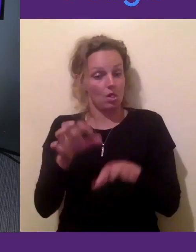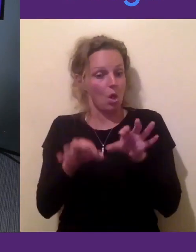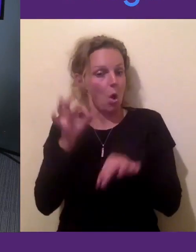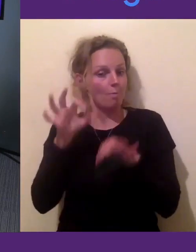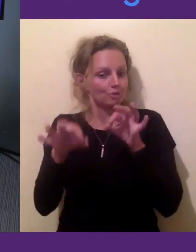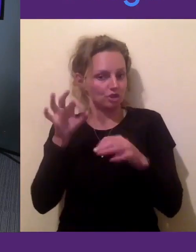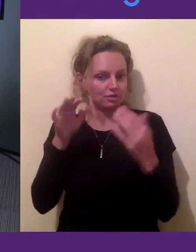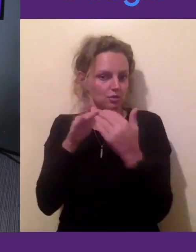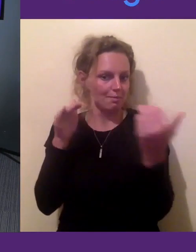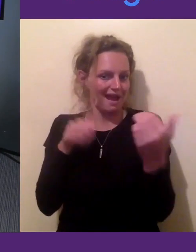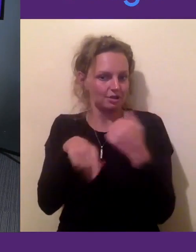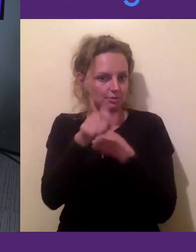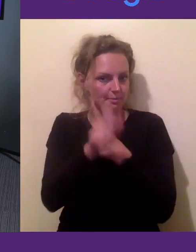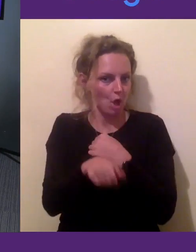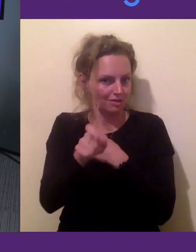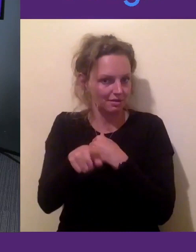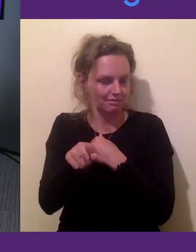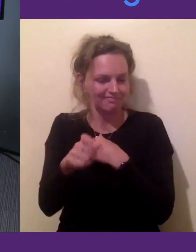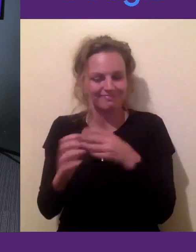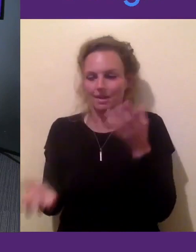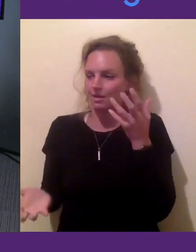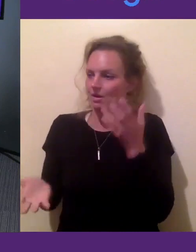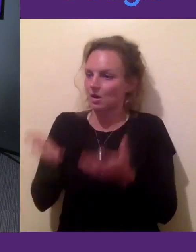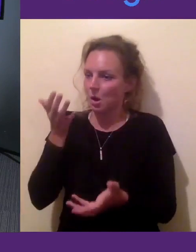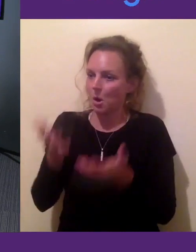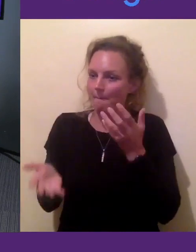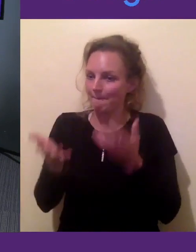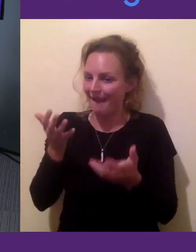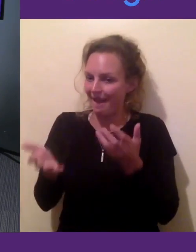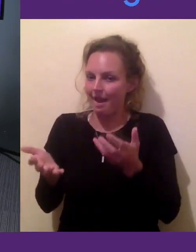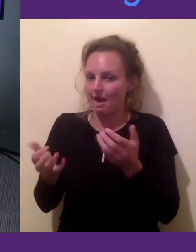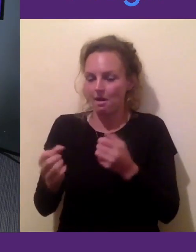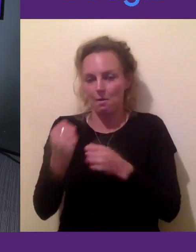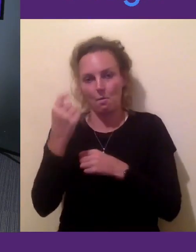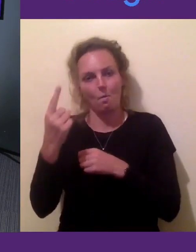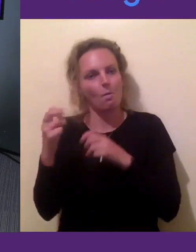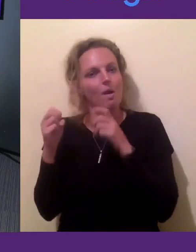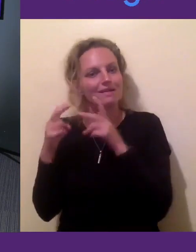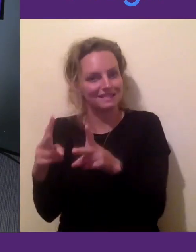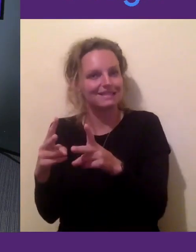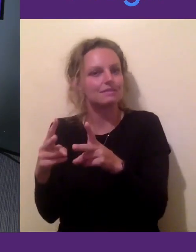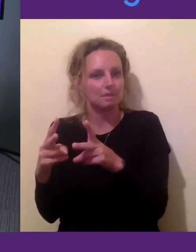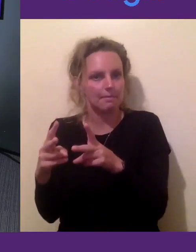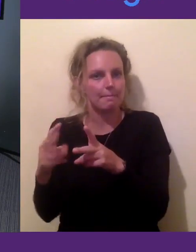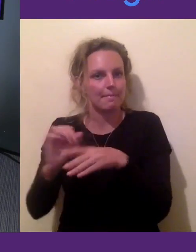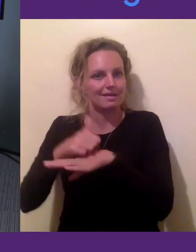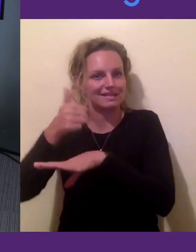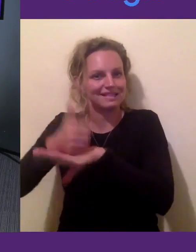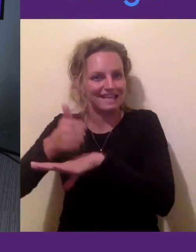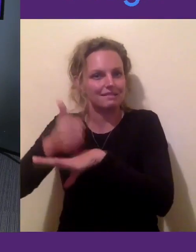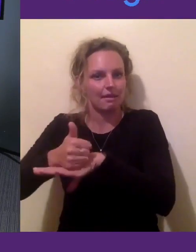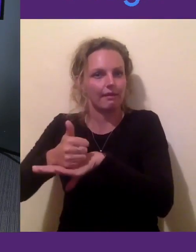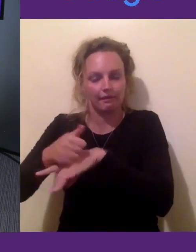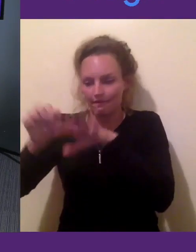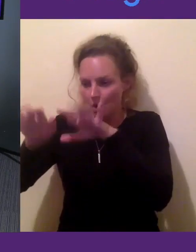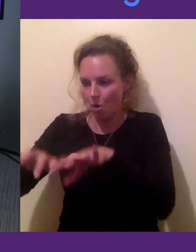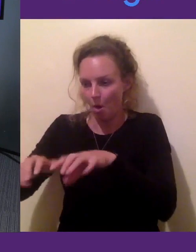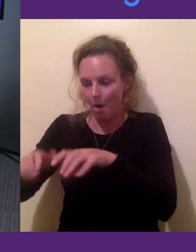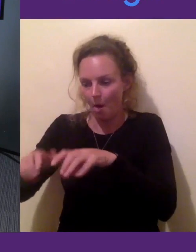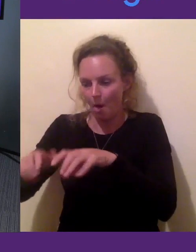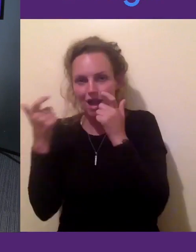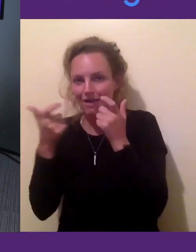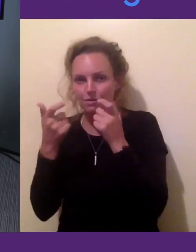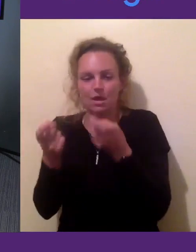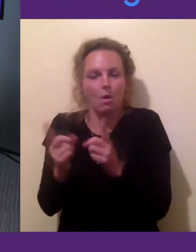operating system/browser accessibility setting. So what is your opinion on that sort of personalization